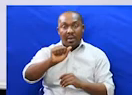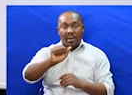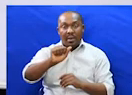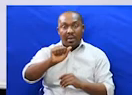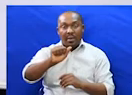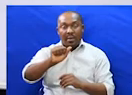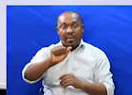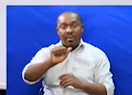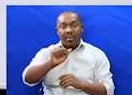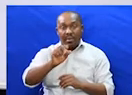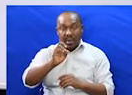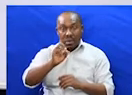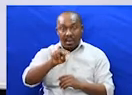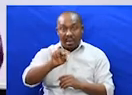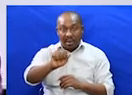DNA.